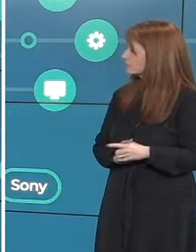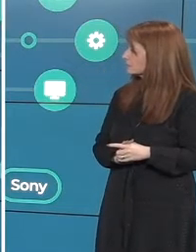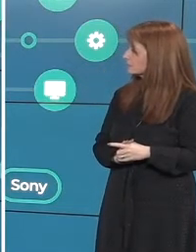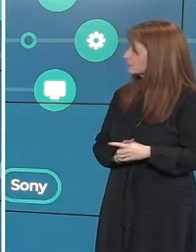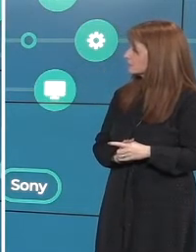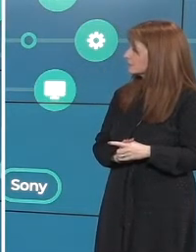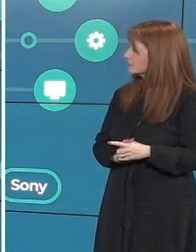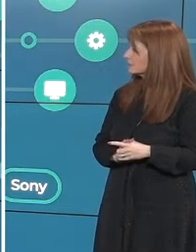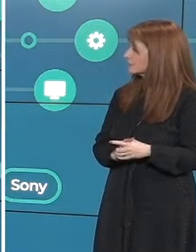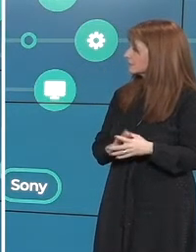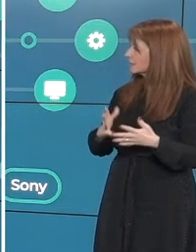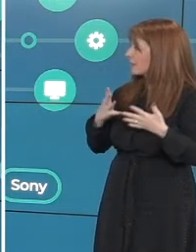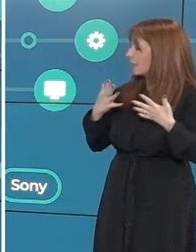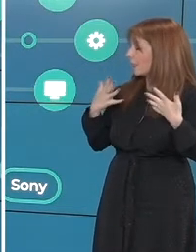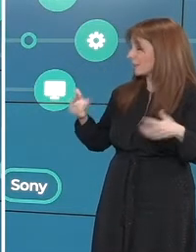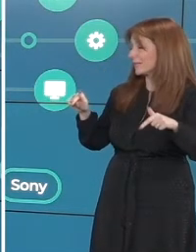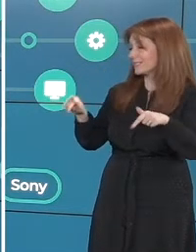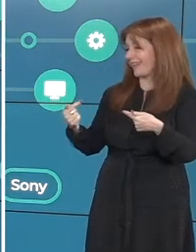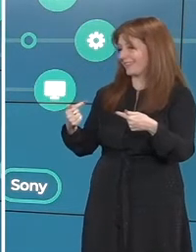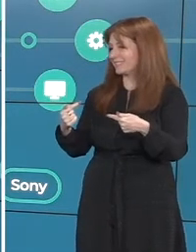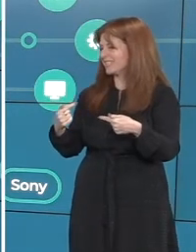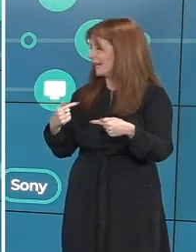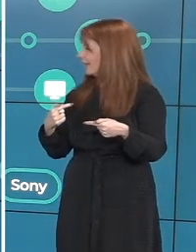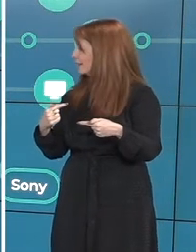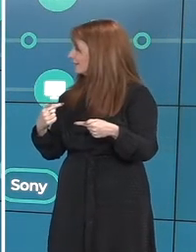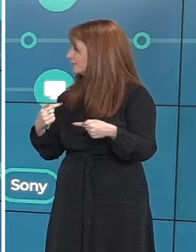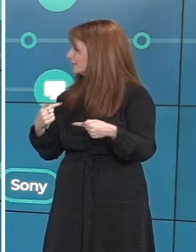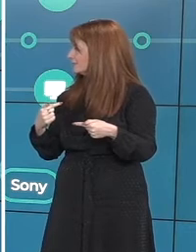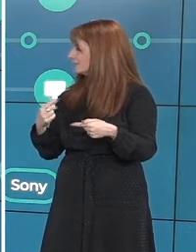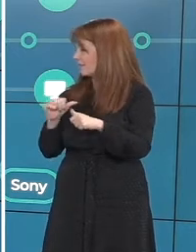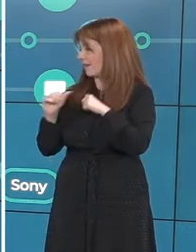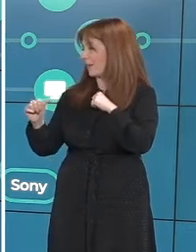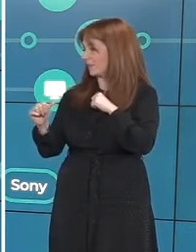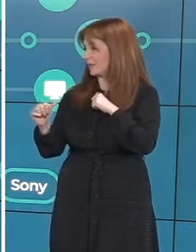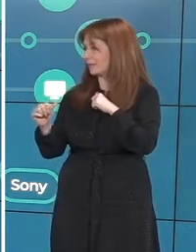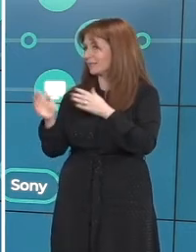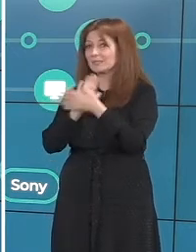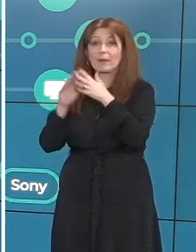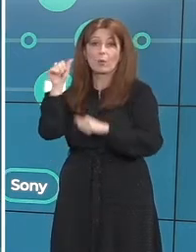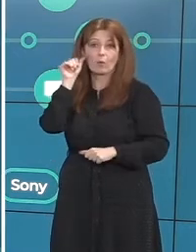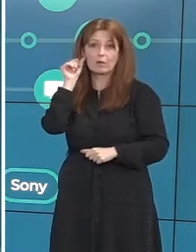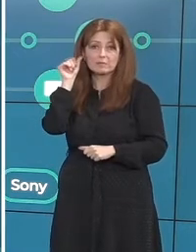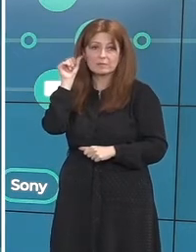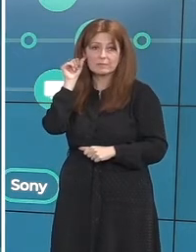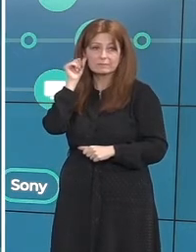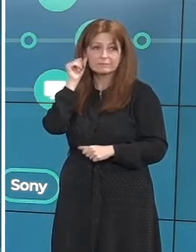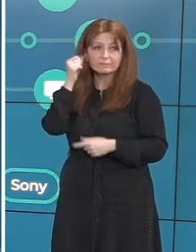biggest challenges that we face, and I think a lot of other companies do as well, is awareness amongst all